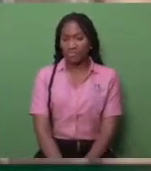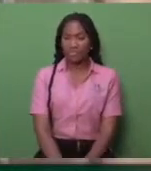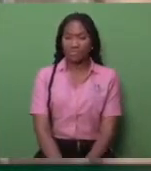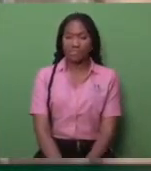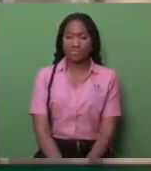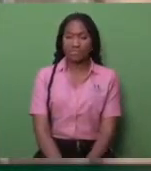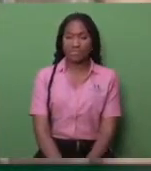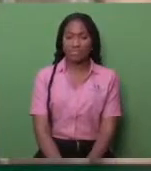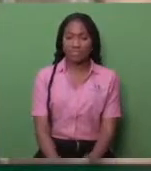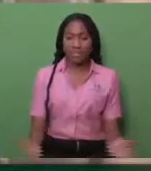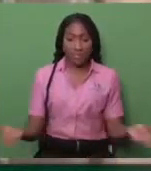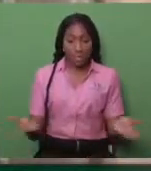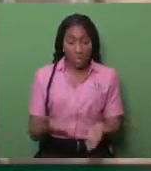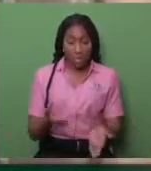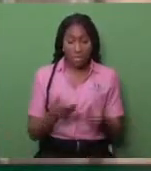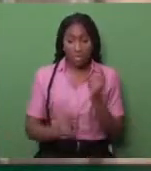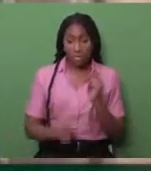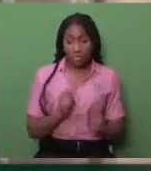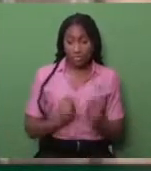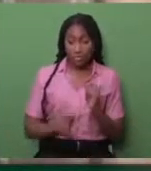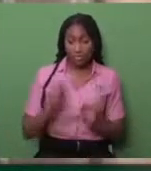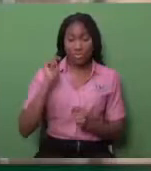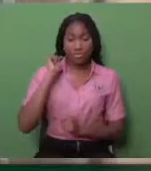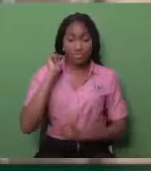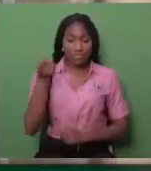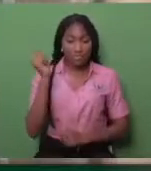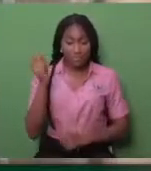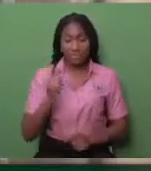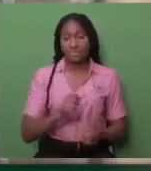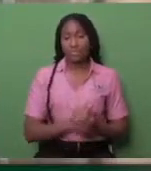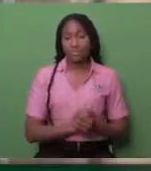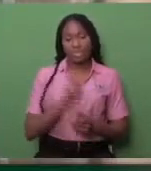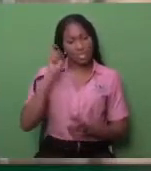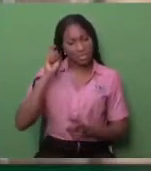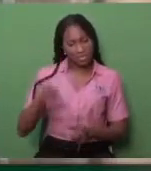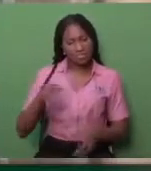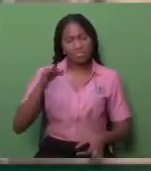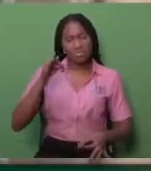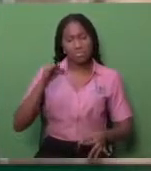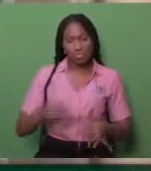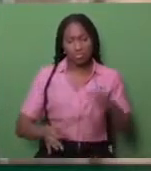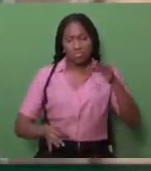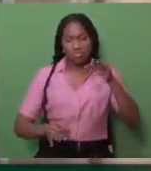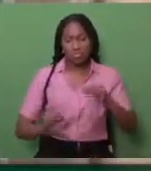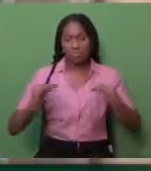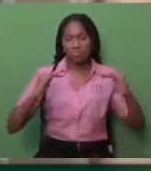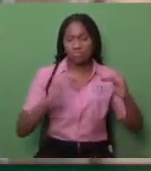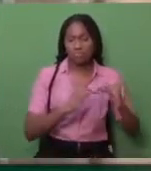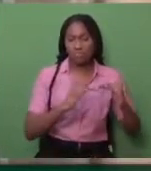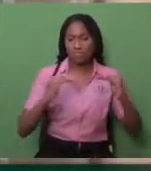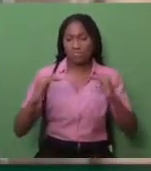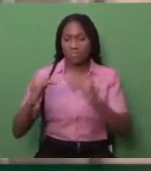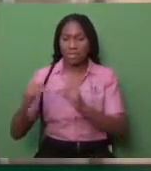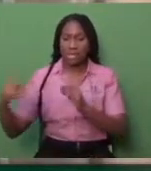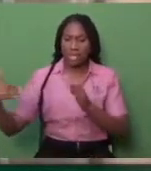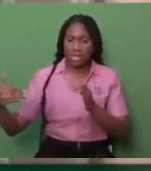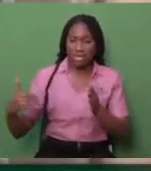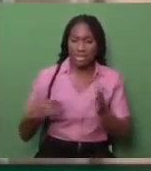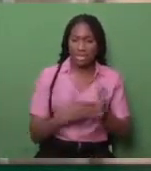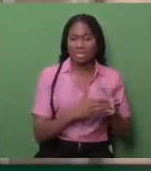In Trinidad and Tobago, democracy and justice will always prevail against the forces of